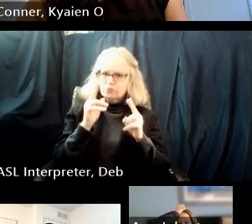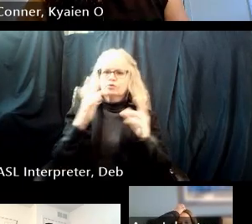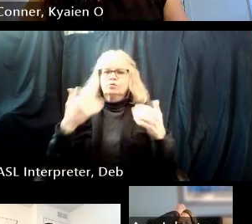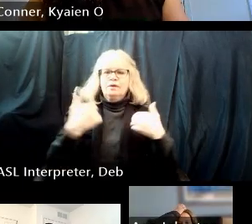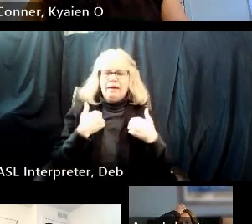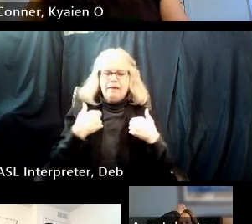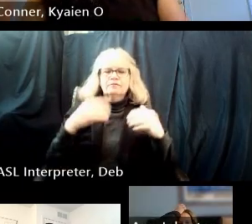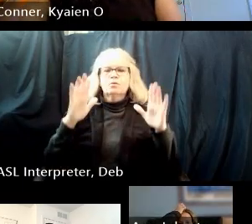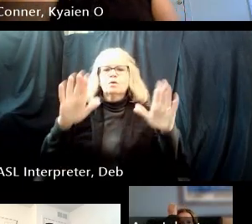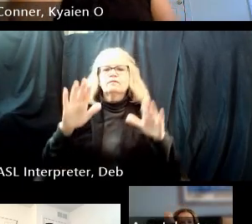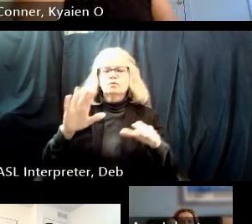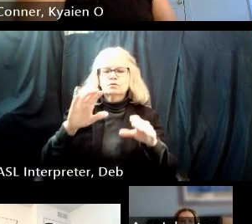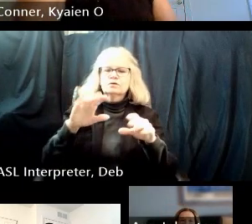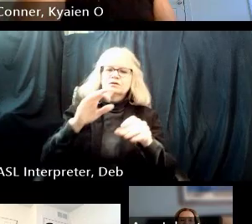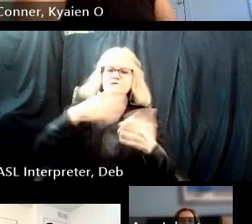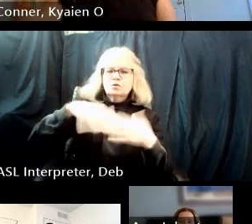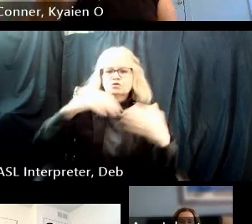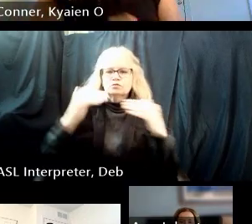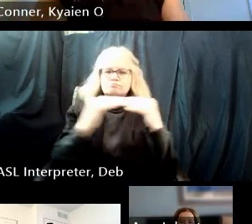warrior here.